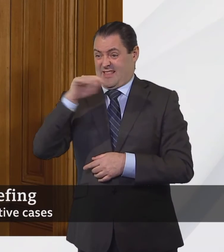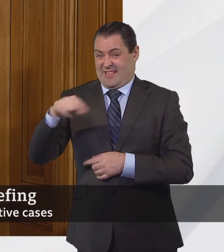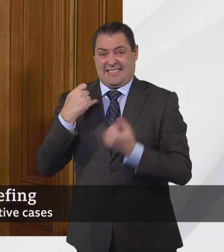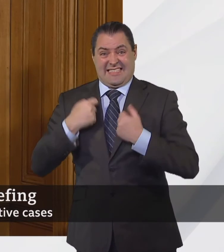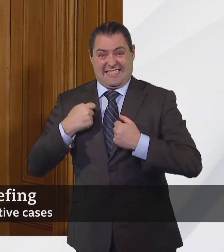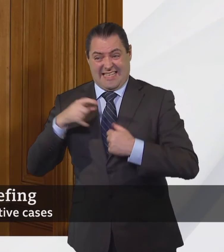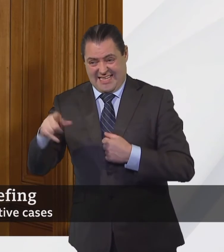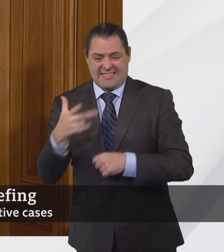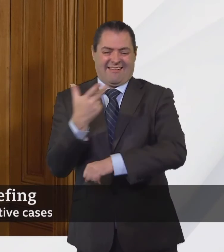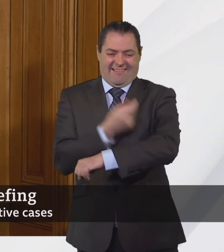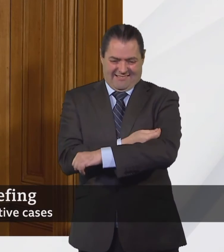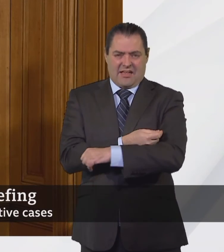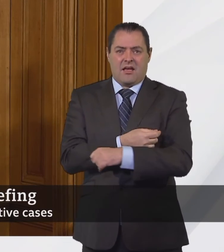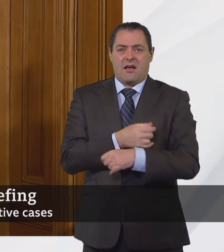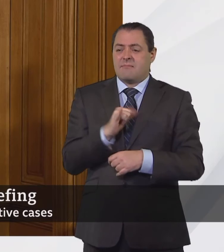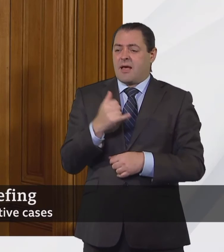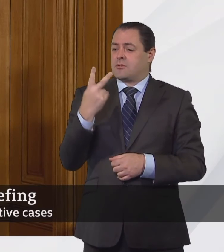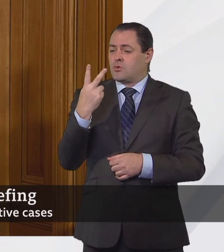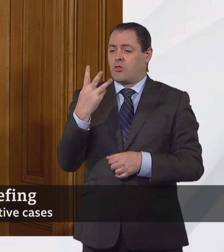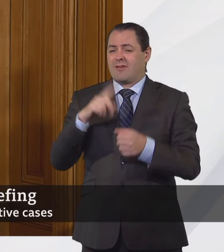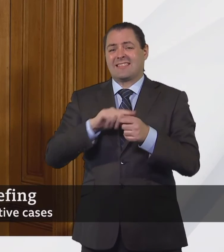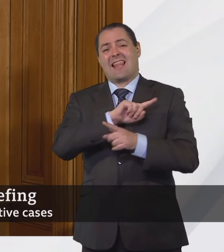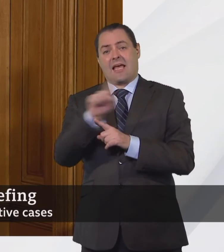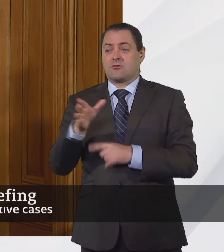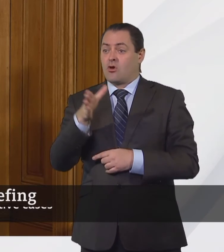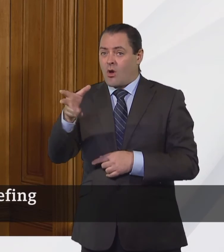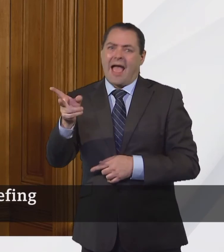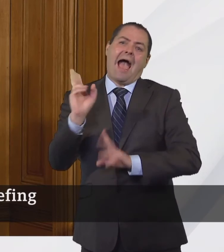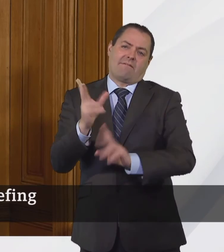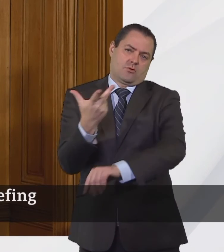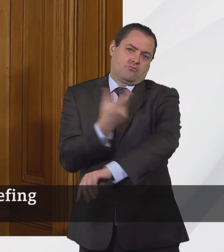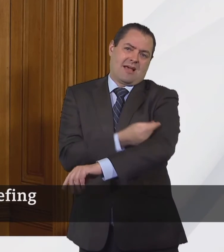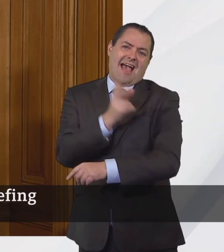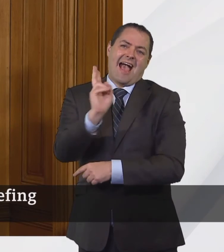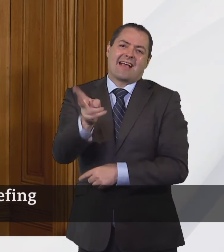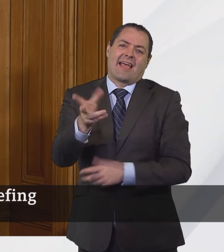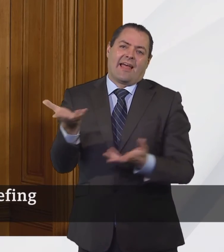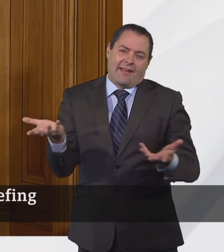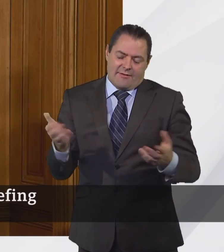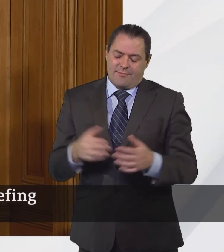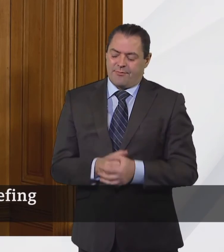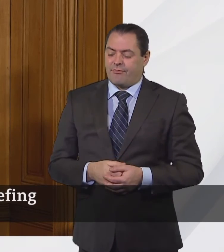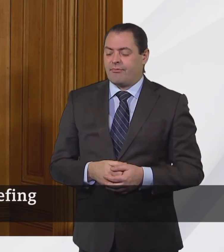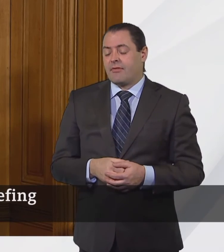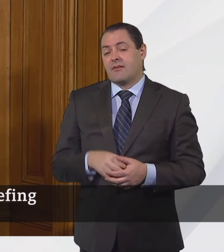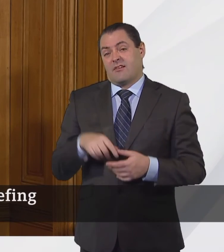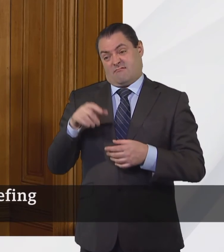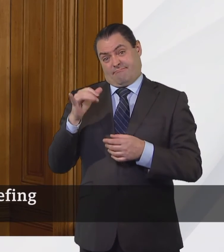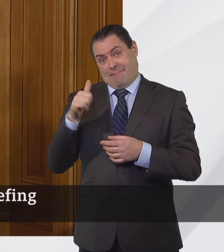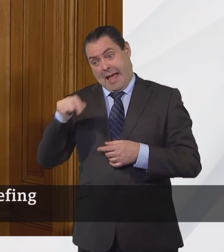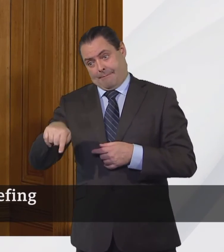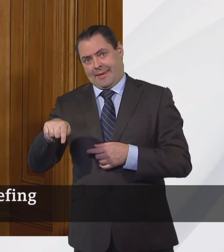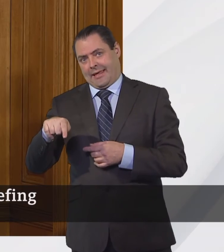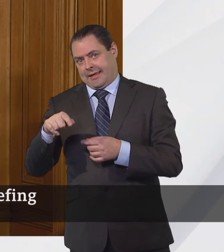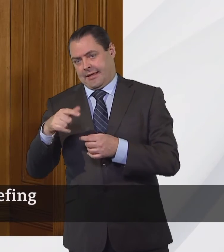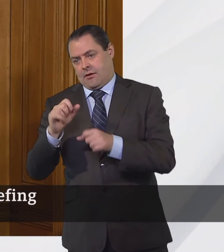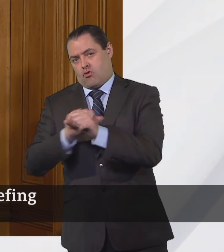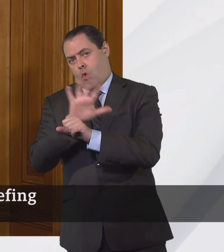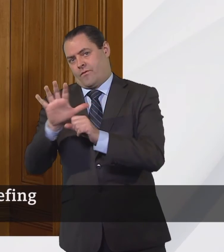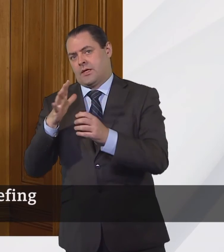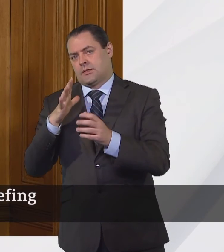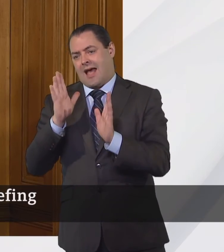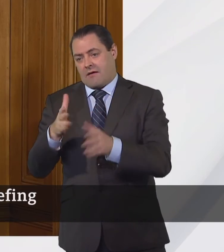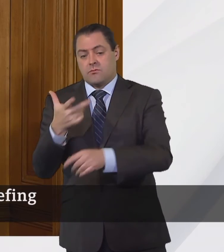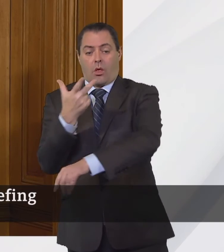there are two possible reasons we may have to have a situation where people are not vaccinated just on one course of